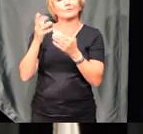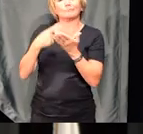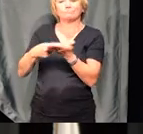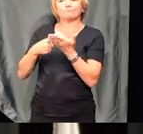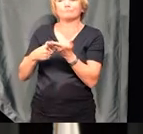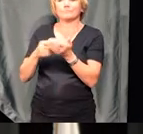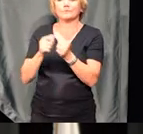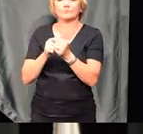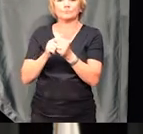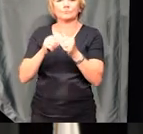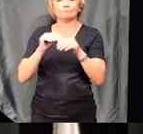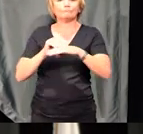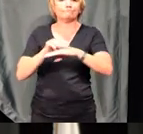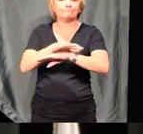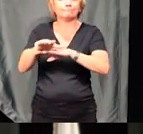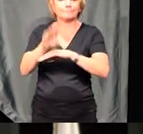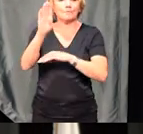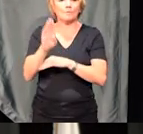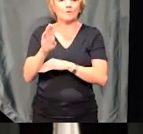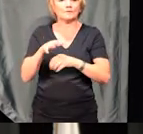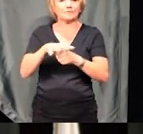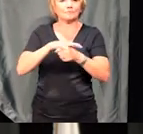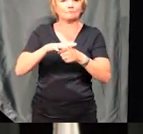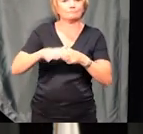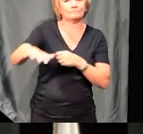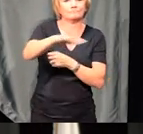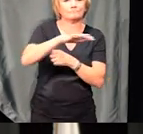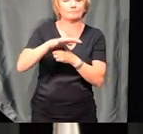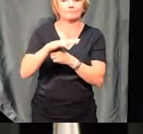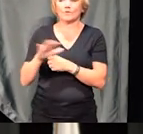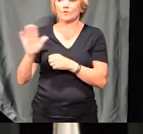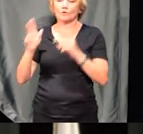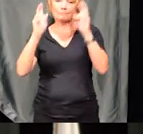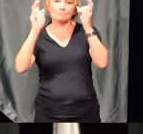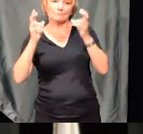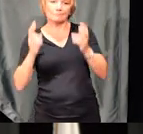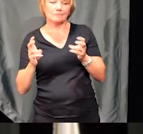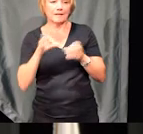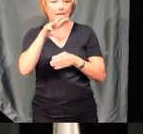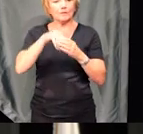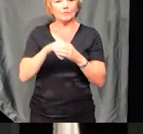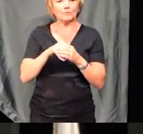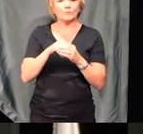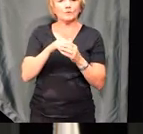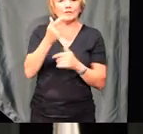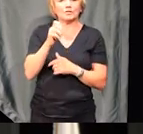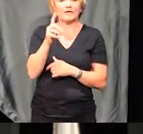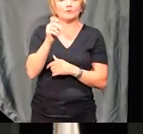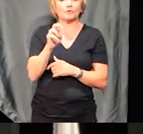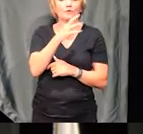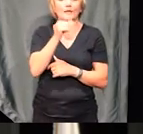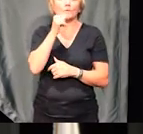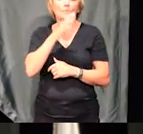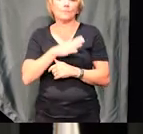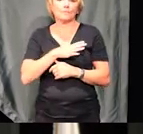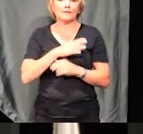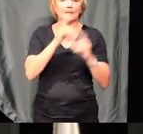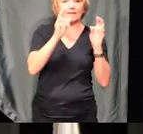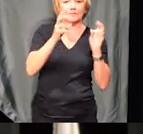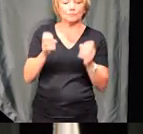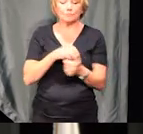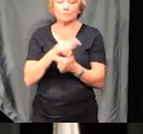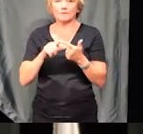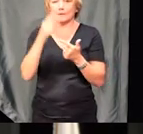region. Subjects of her thought-provoking commentaries include gender and women issues, Catholicism,